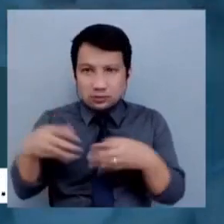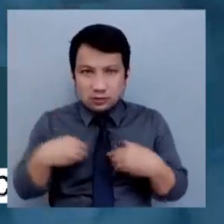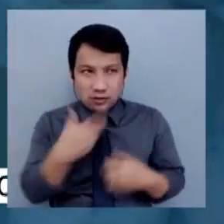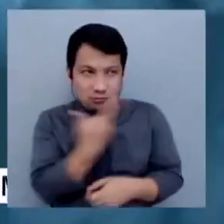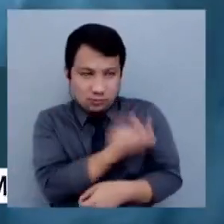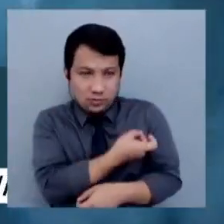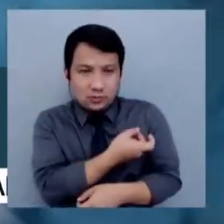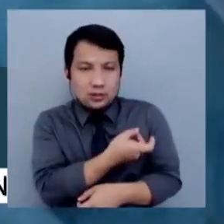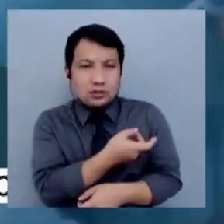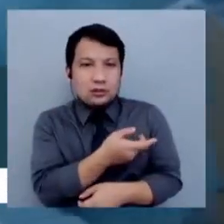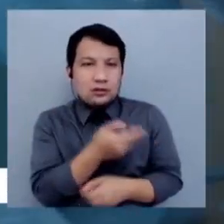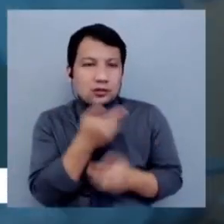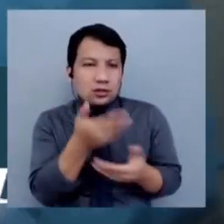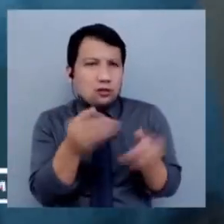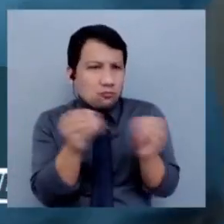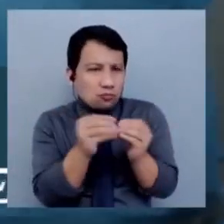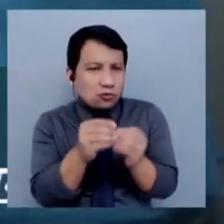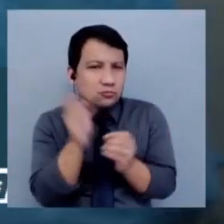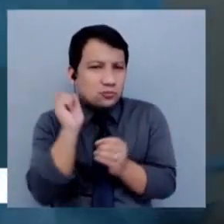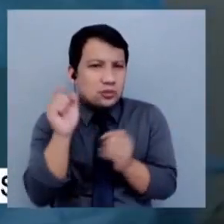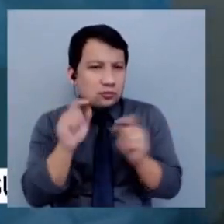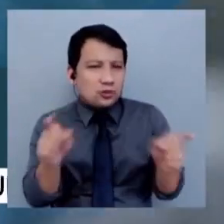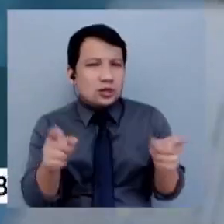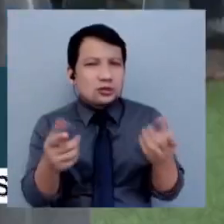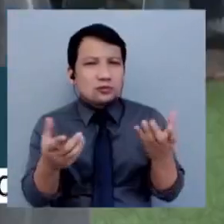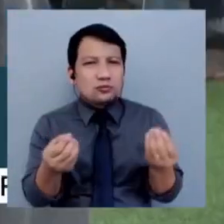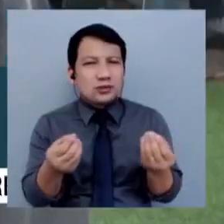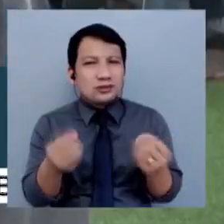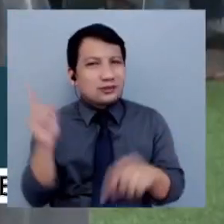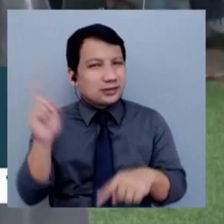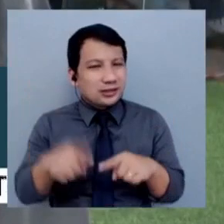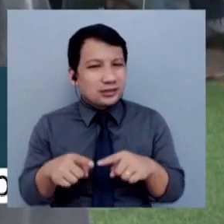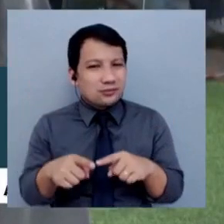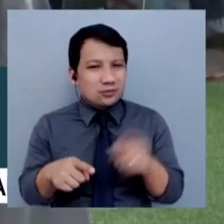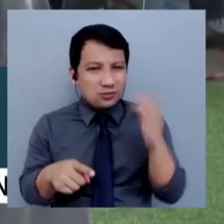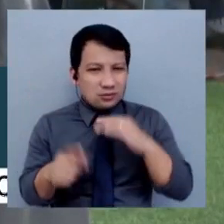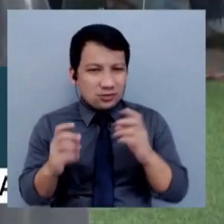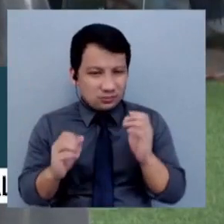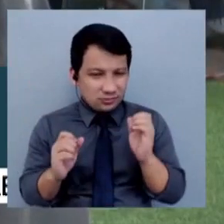were persuaded to do so because of the latest surge.